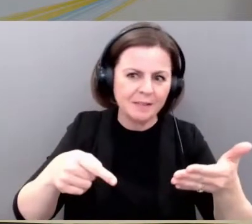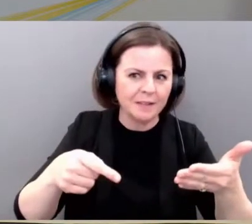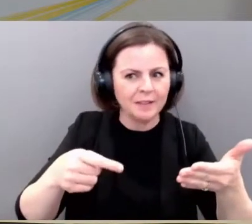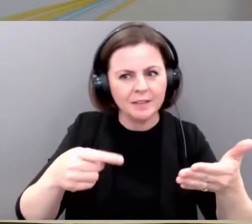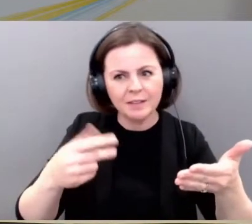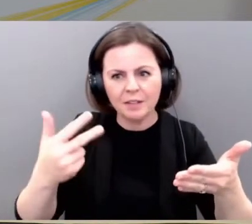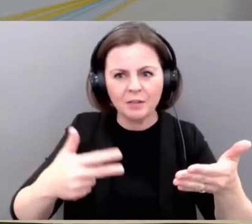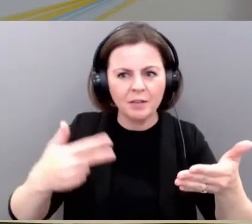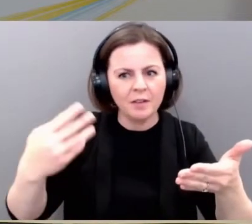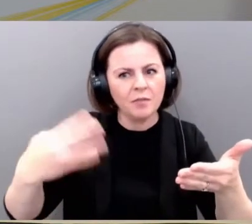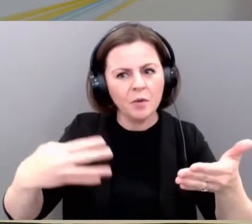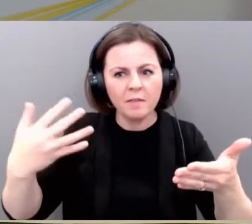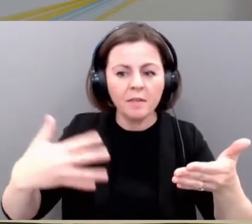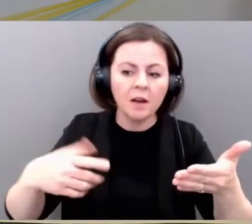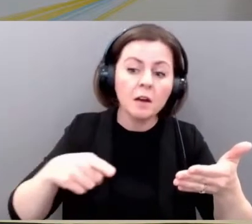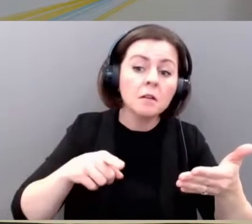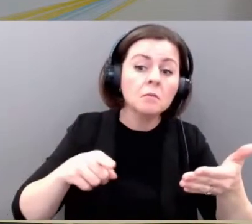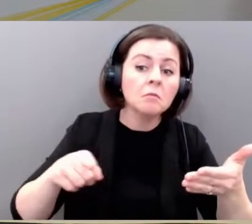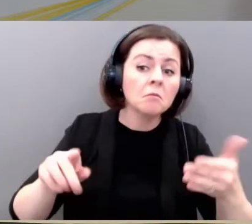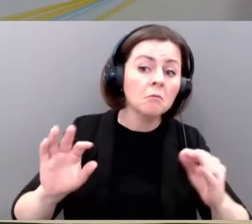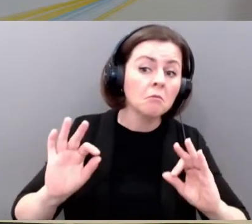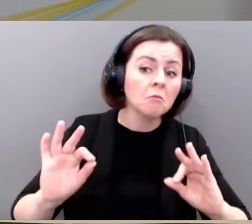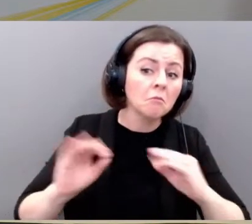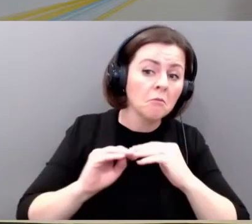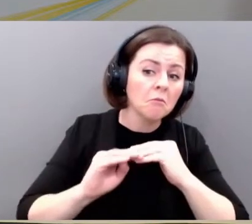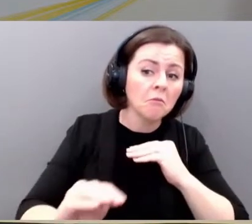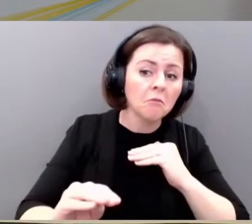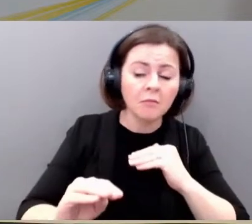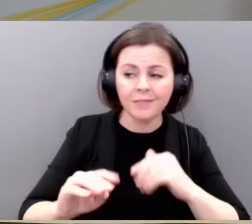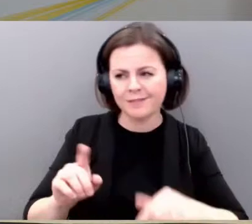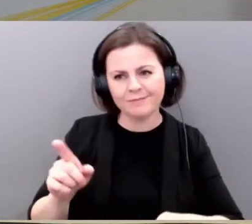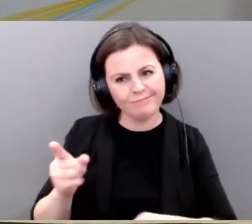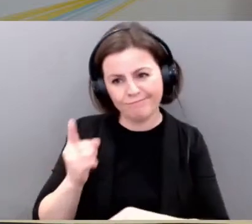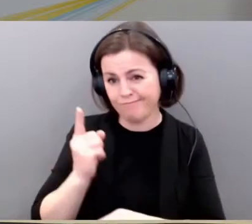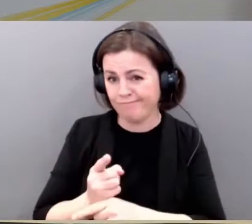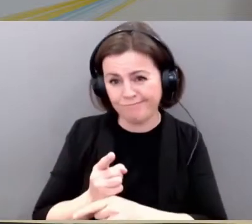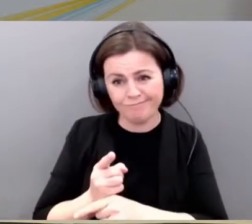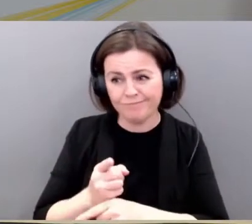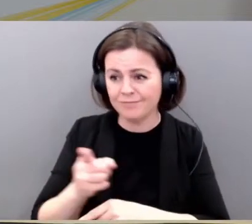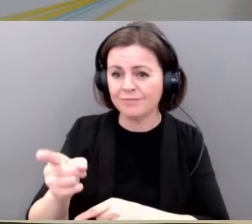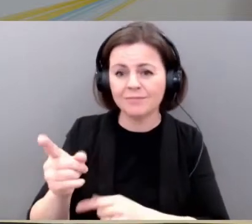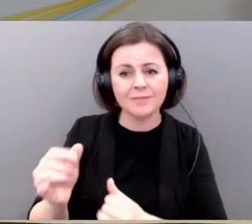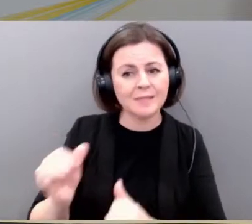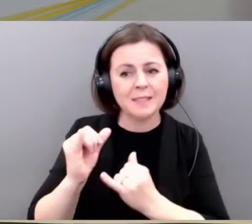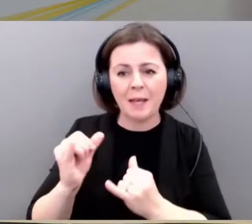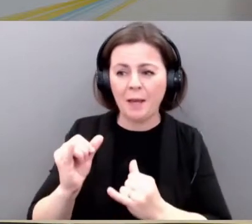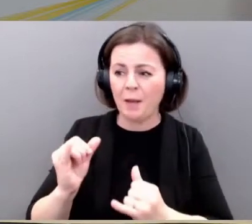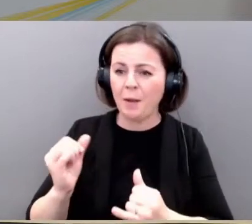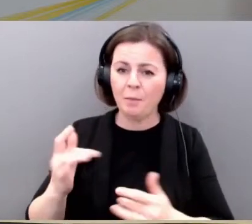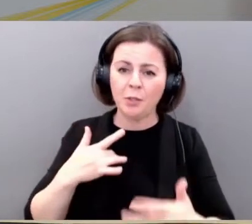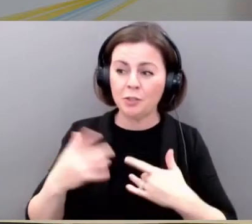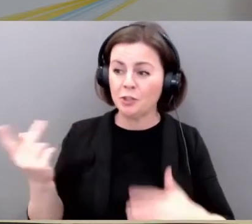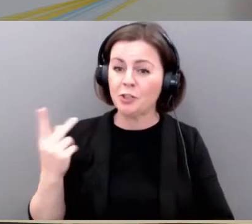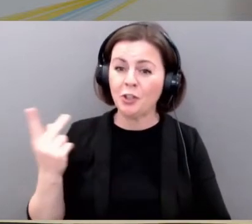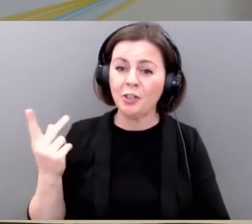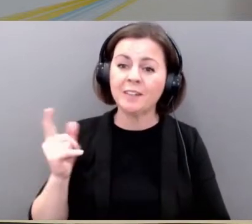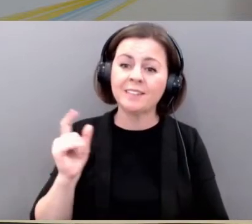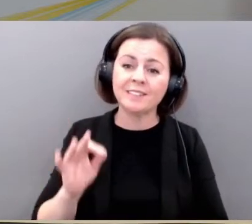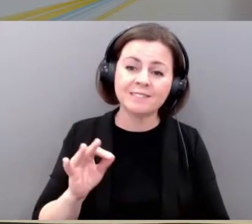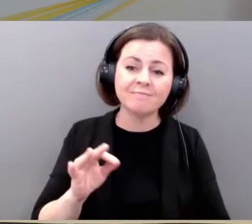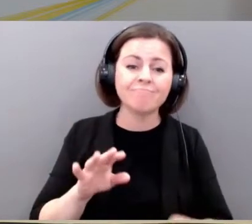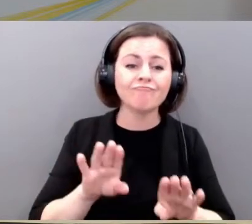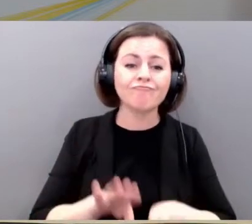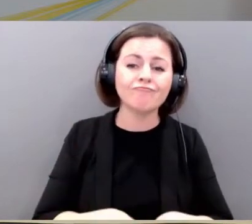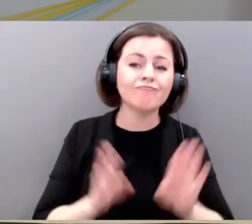absolutely raise the concern that we both share, that if you